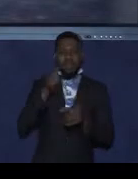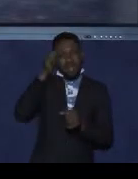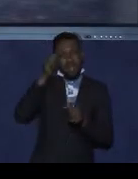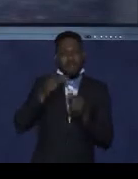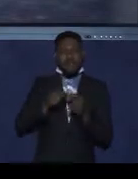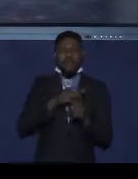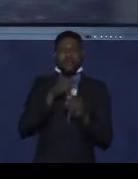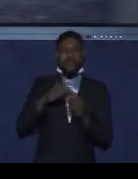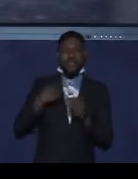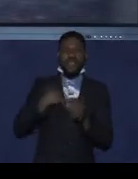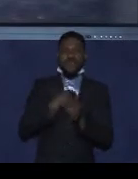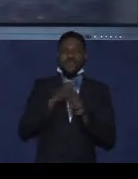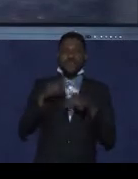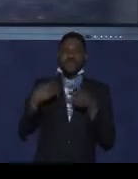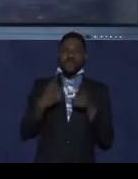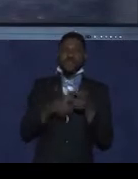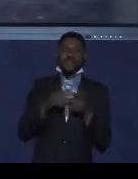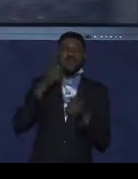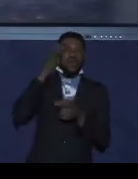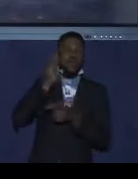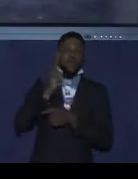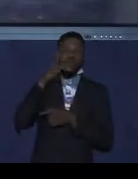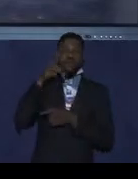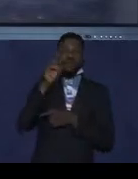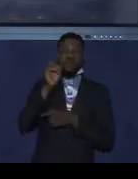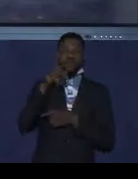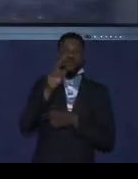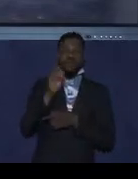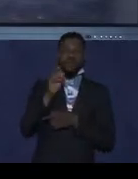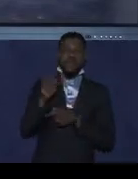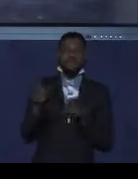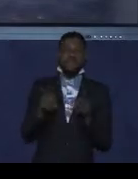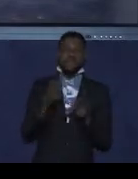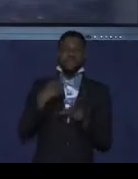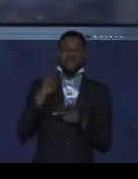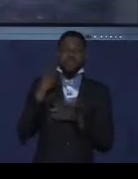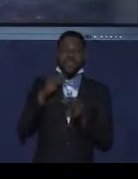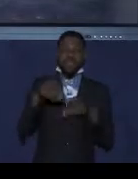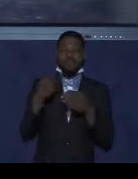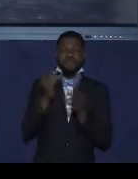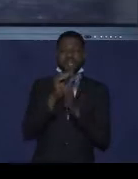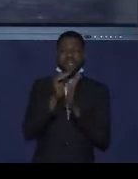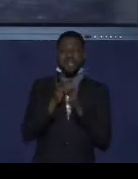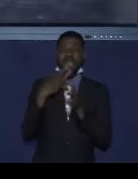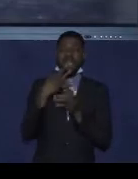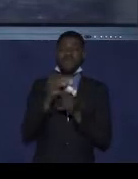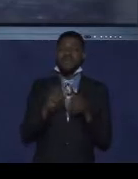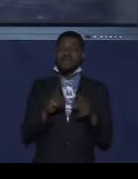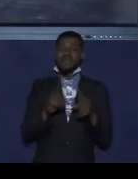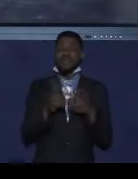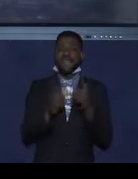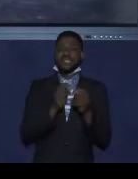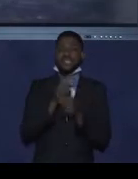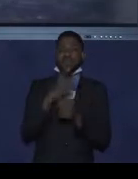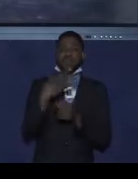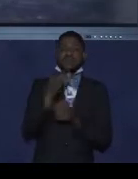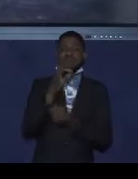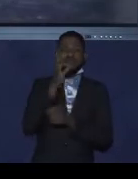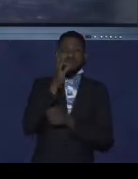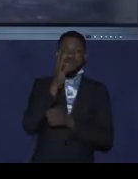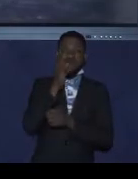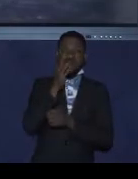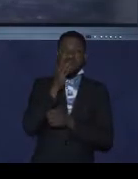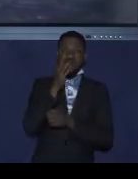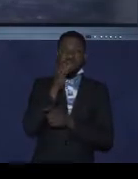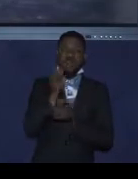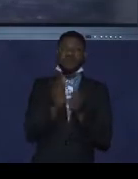I could remember when we went to Uncle Popo's party, we were given a list of various types of